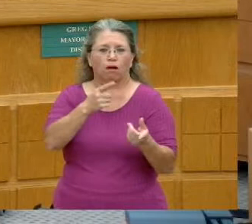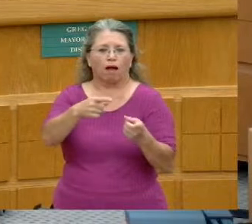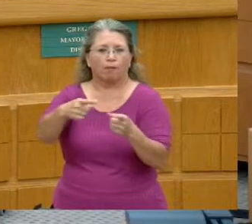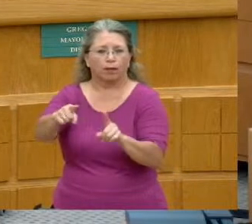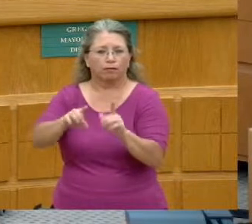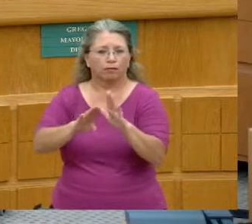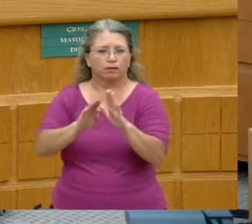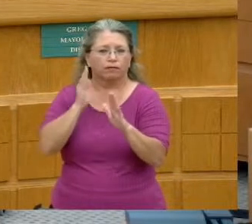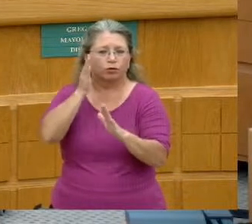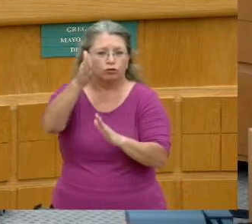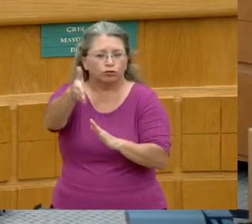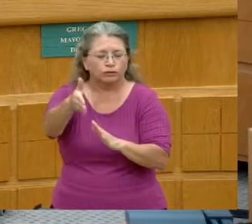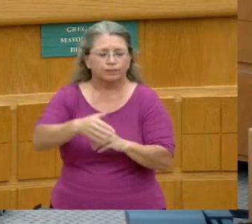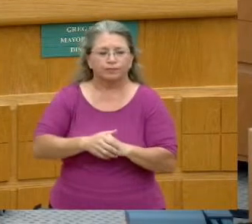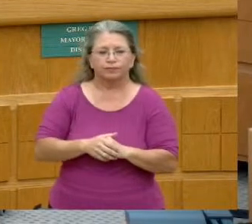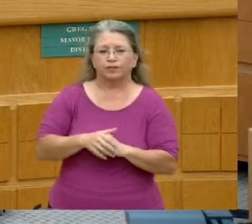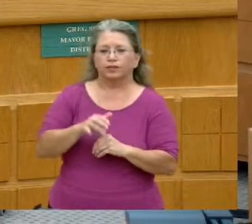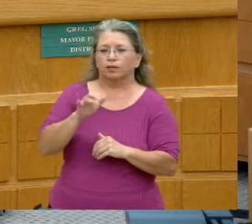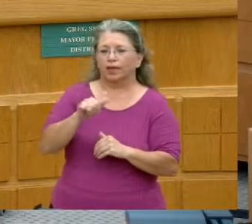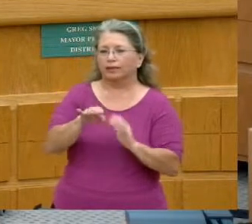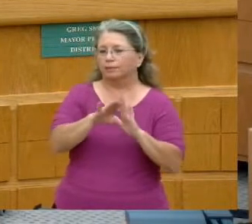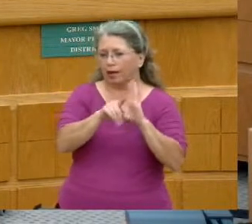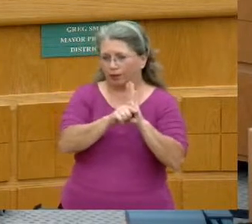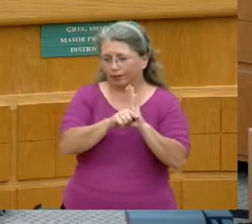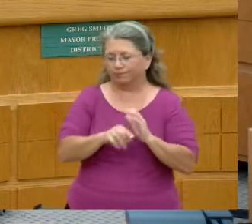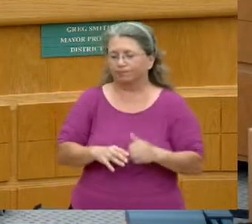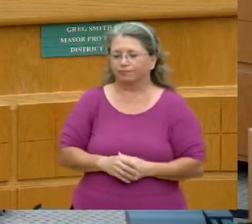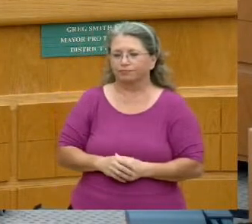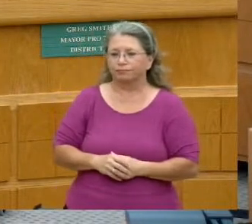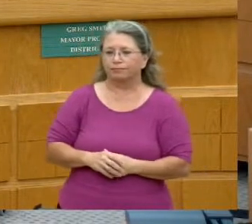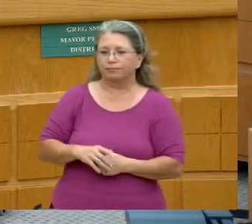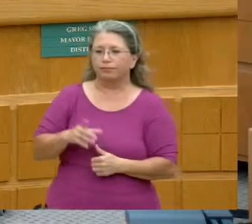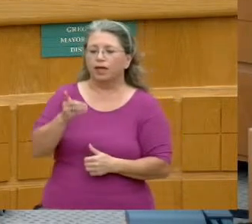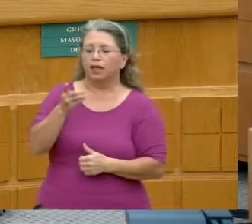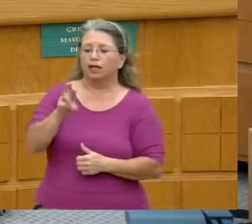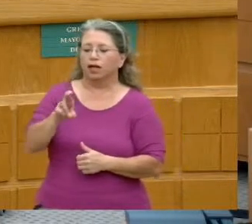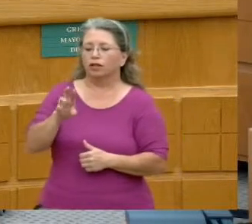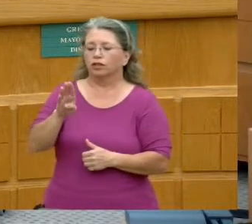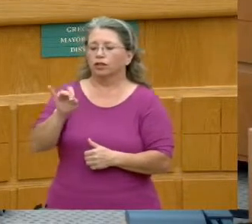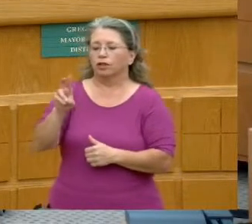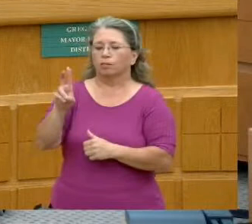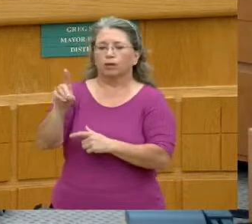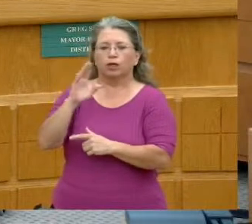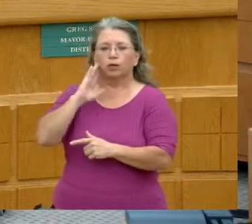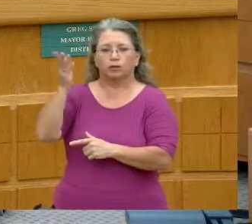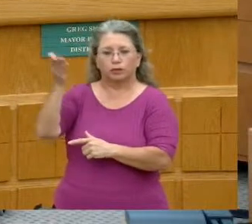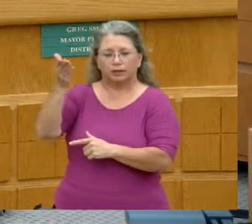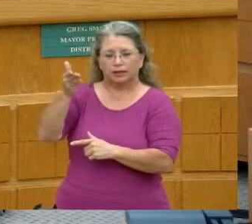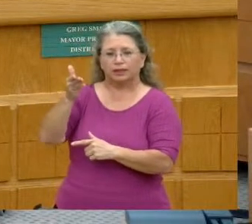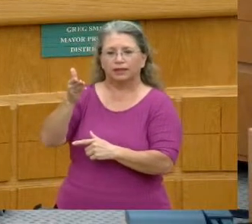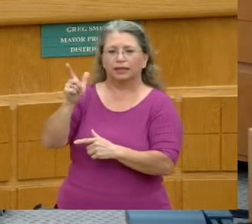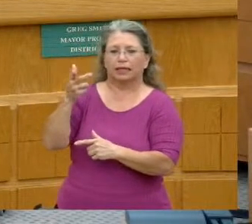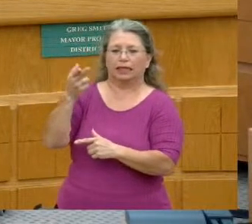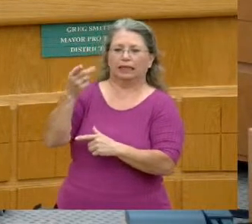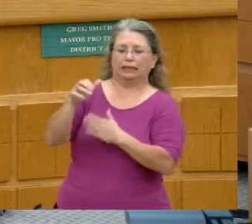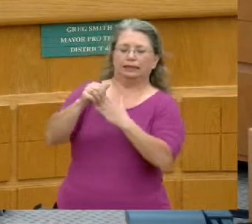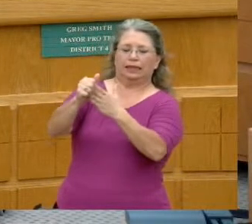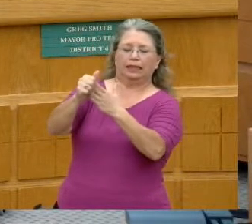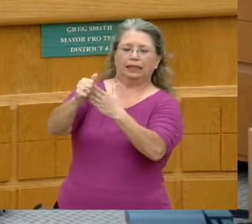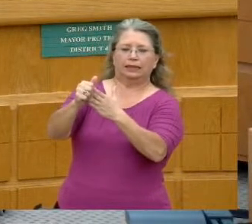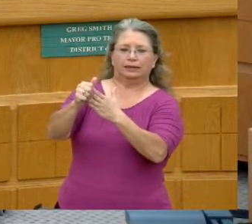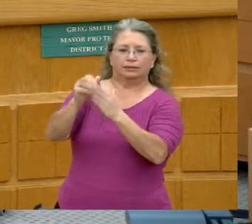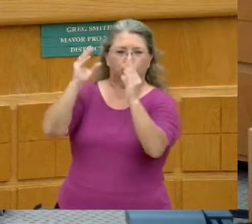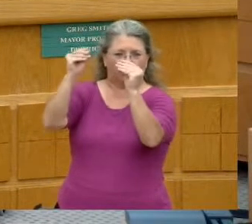briefing will be today. It's brought to us by Dr. Bird, who's the lead professor that's doing the modeling. It uses